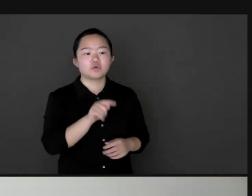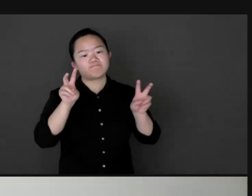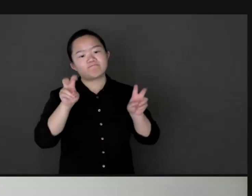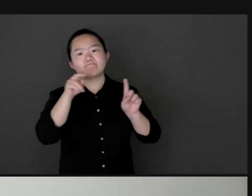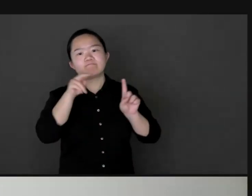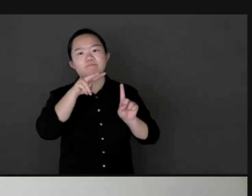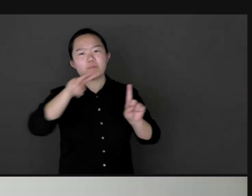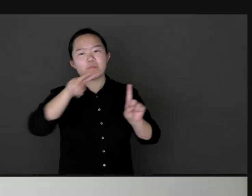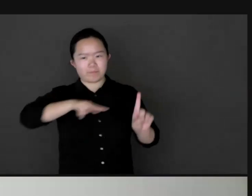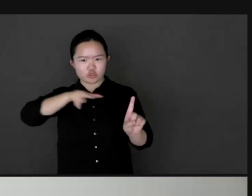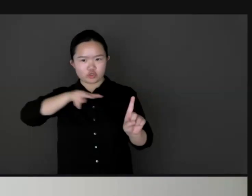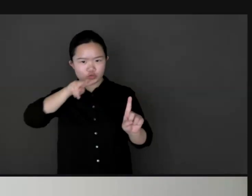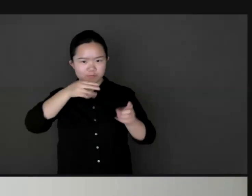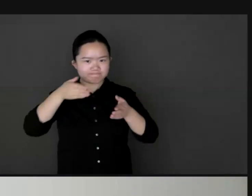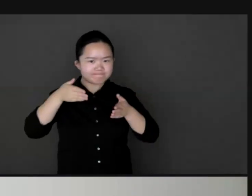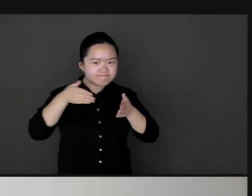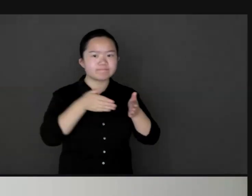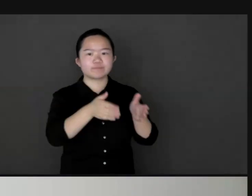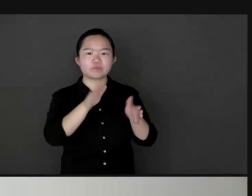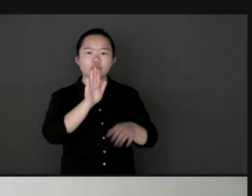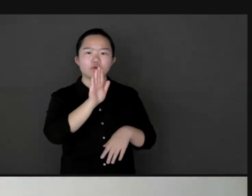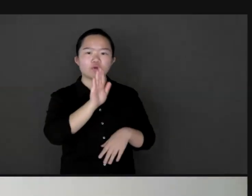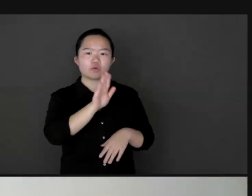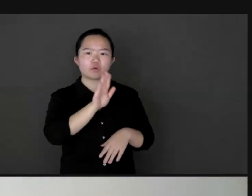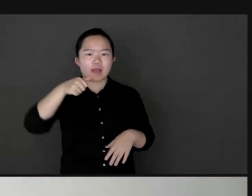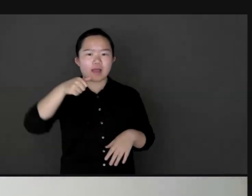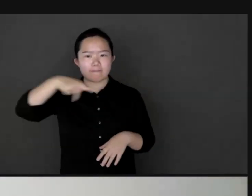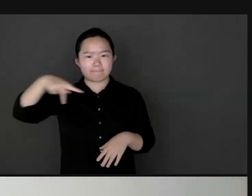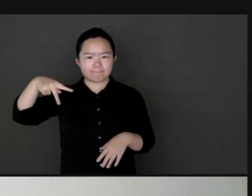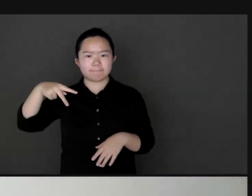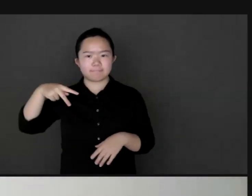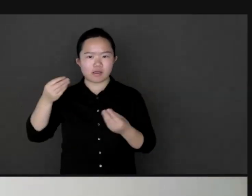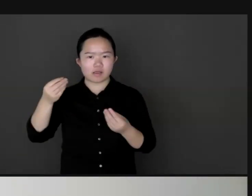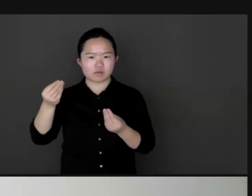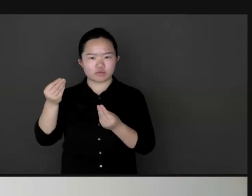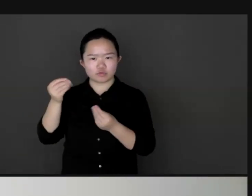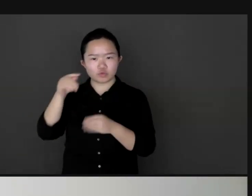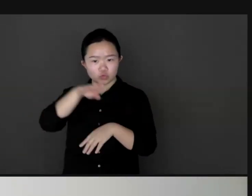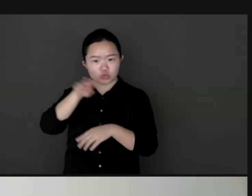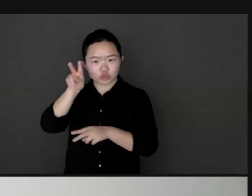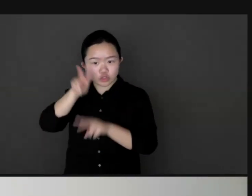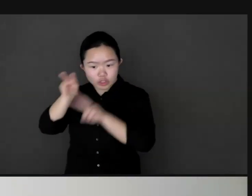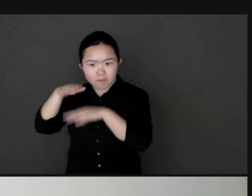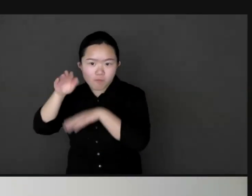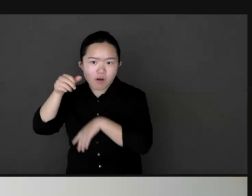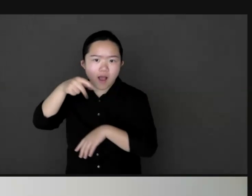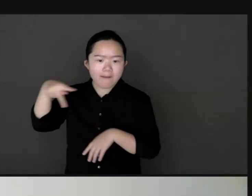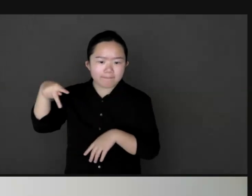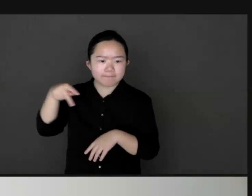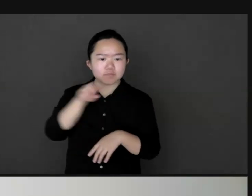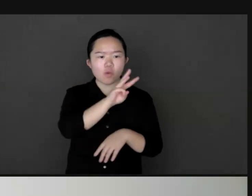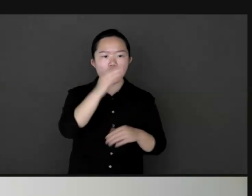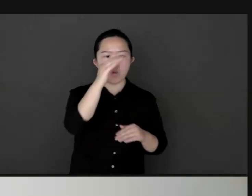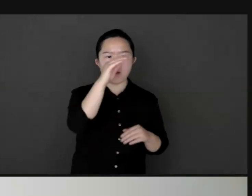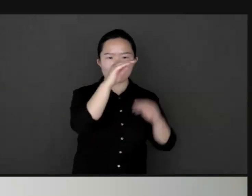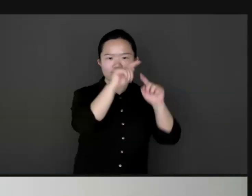truth here, but your kind of gut feeling, is there a move between website and apps or towards apps? And do you see one of